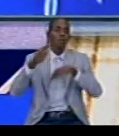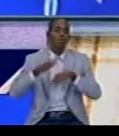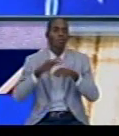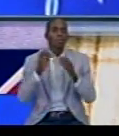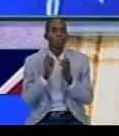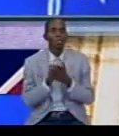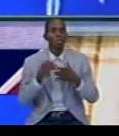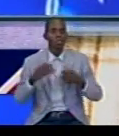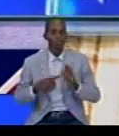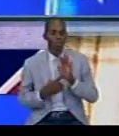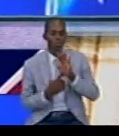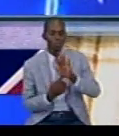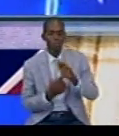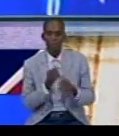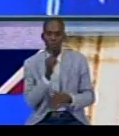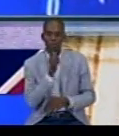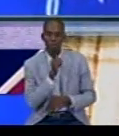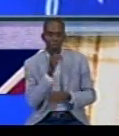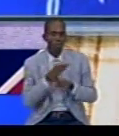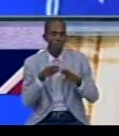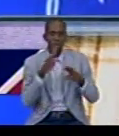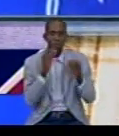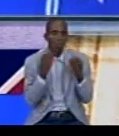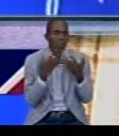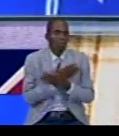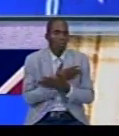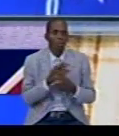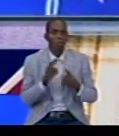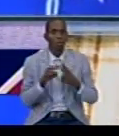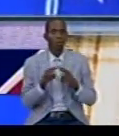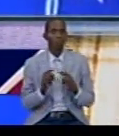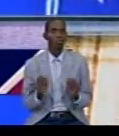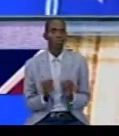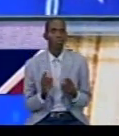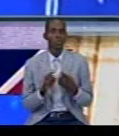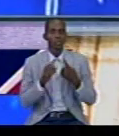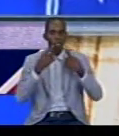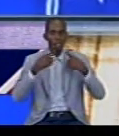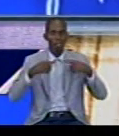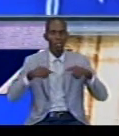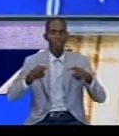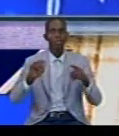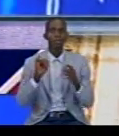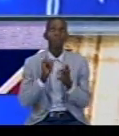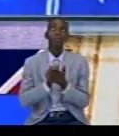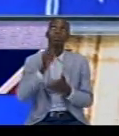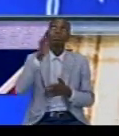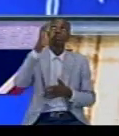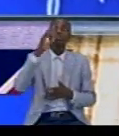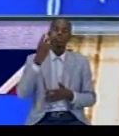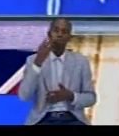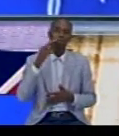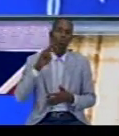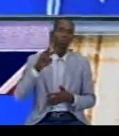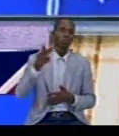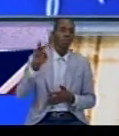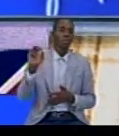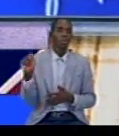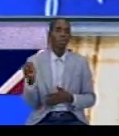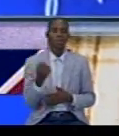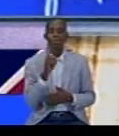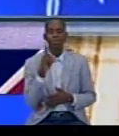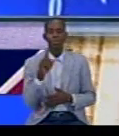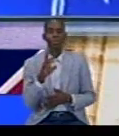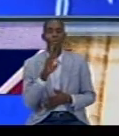revealeth secrets. Do not be afraid or ashamed to declare that a God exists anywhere you